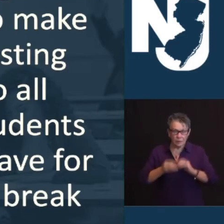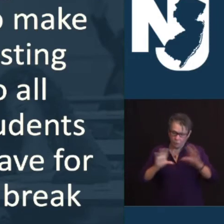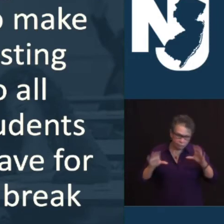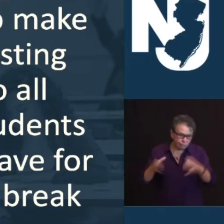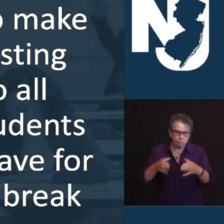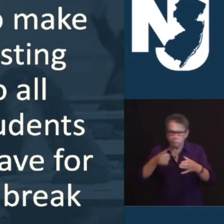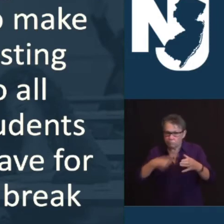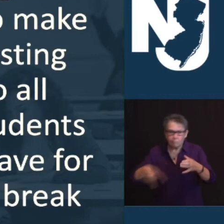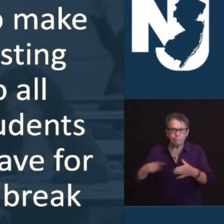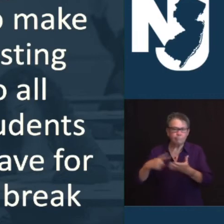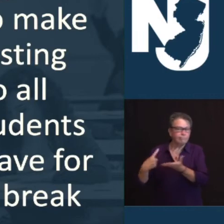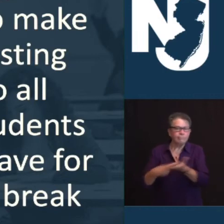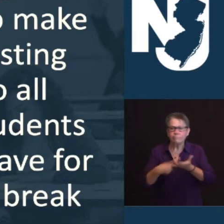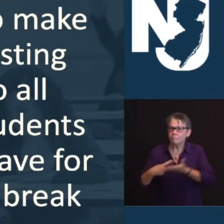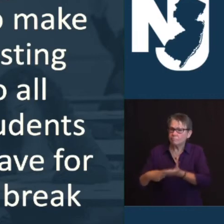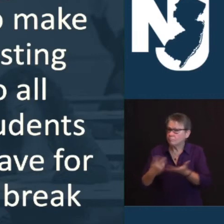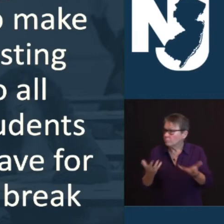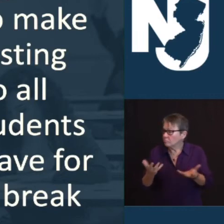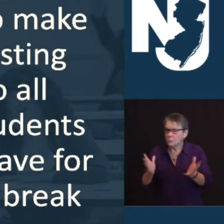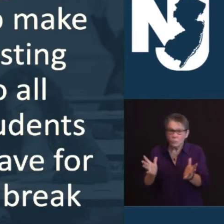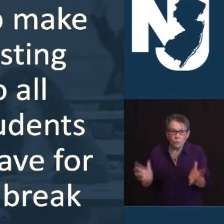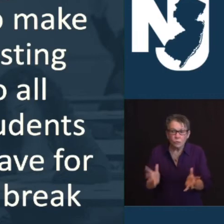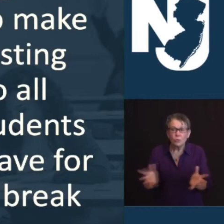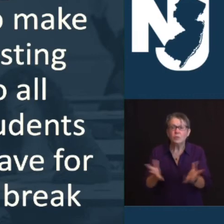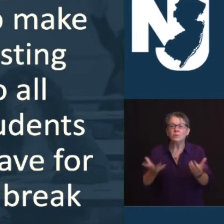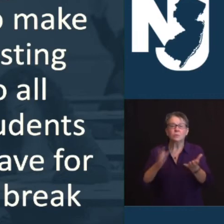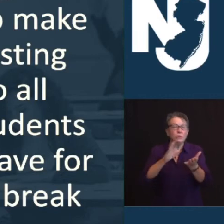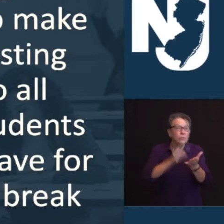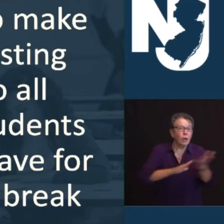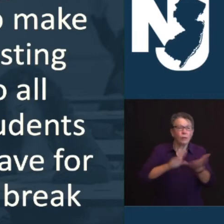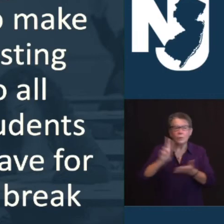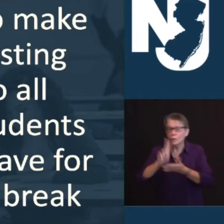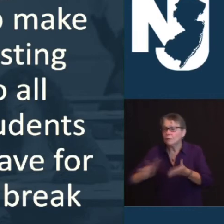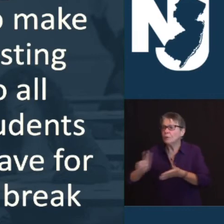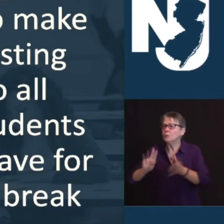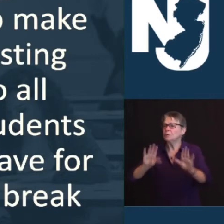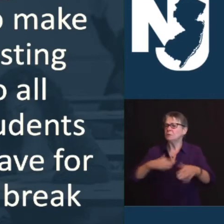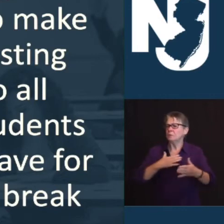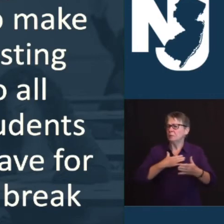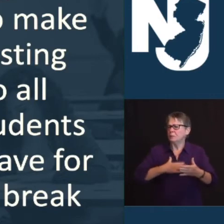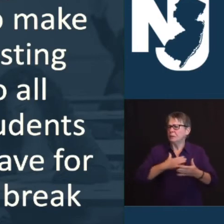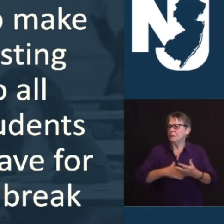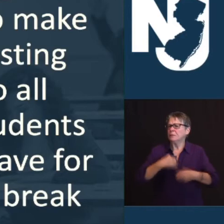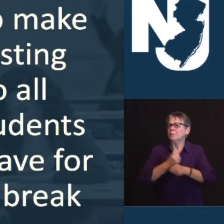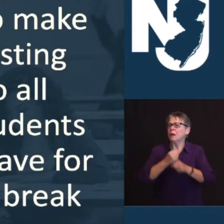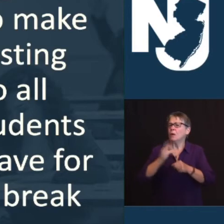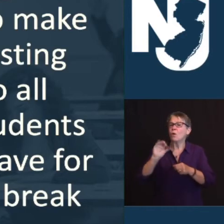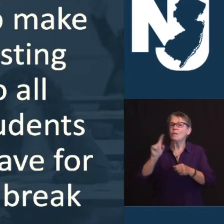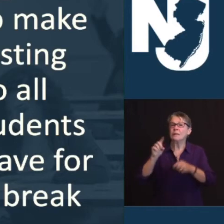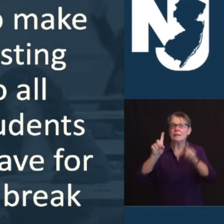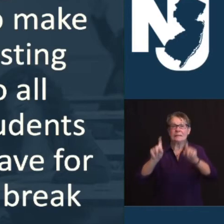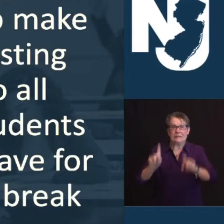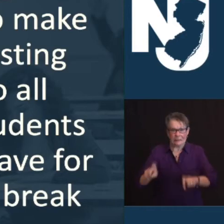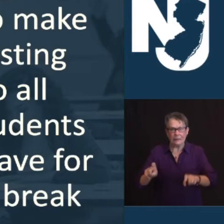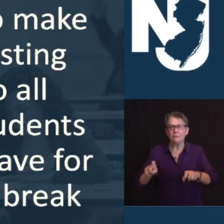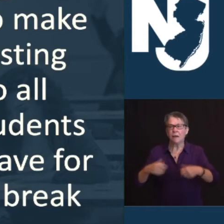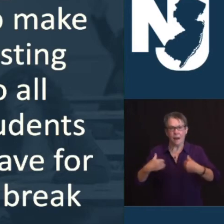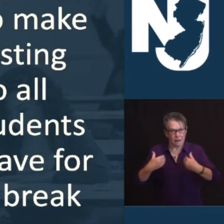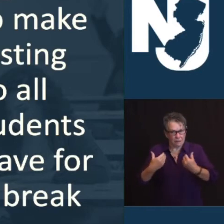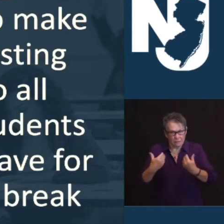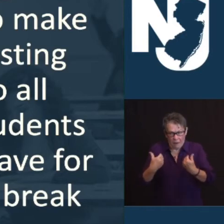of our colleges and universities to make COVID testing available to all residential students before they leave for